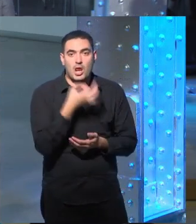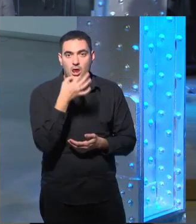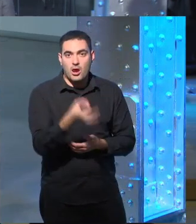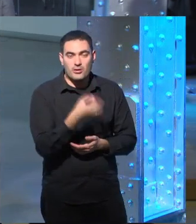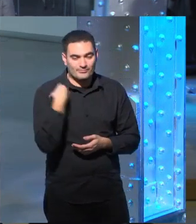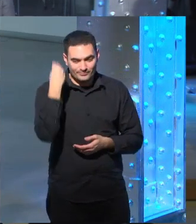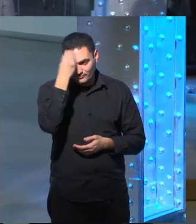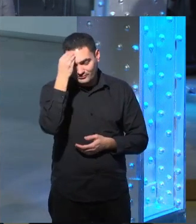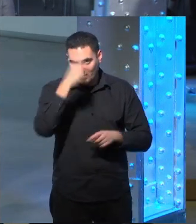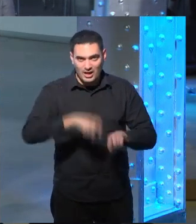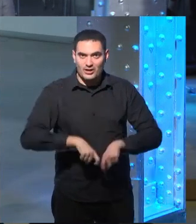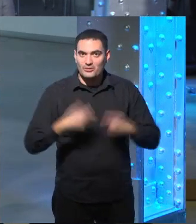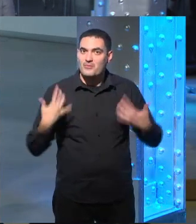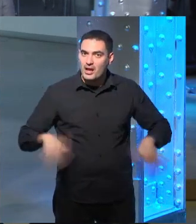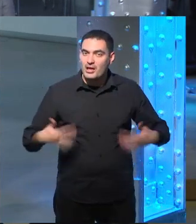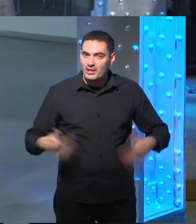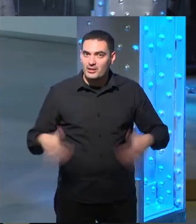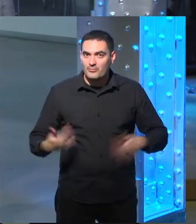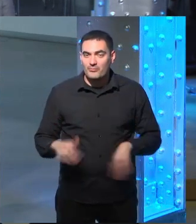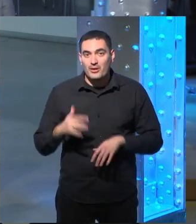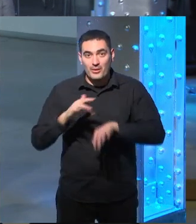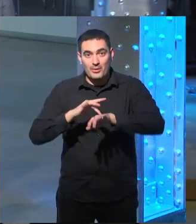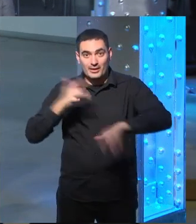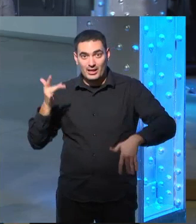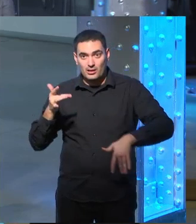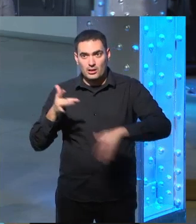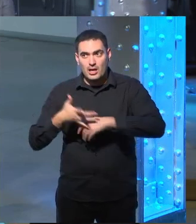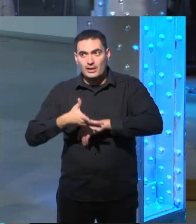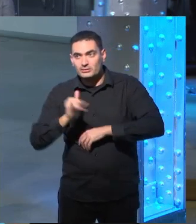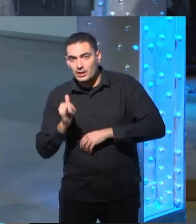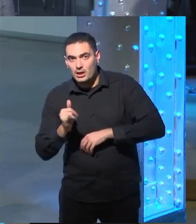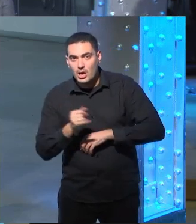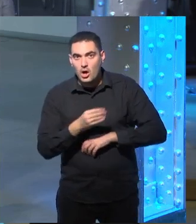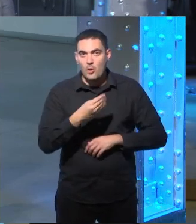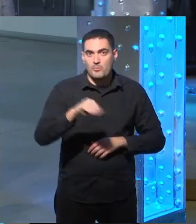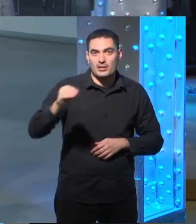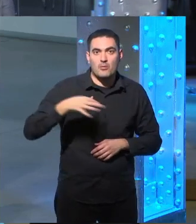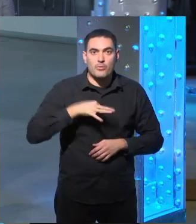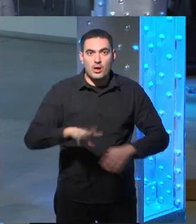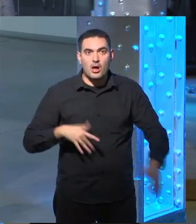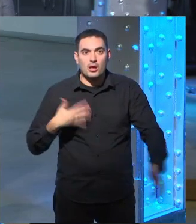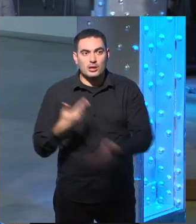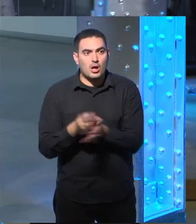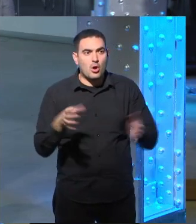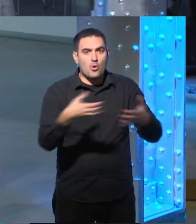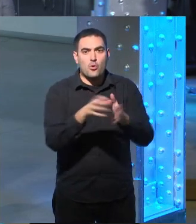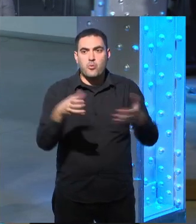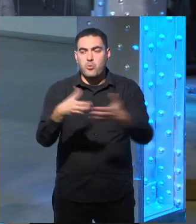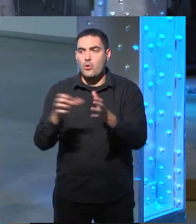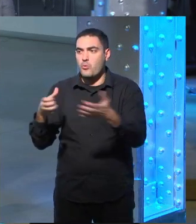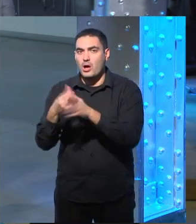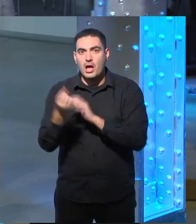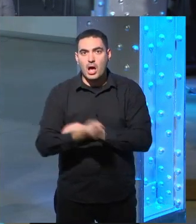you are breaking with the discourse that I had in mind. I'm happy about that, but can digital